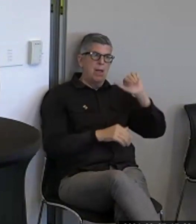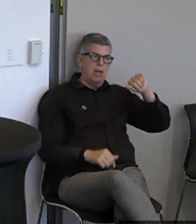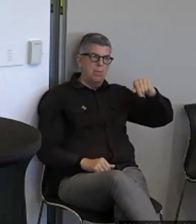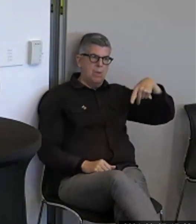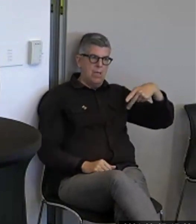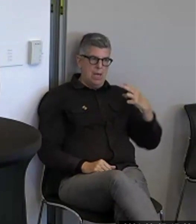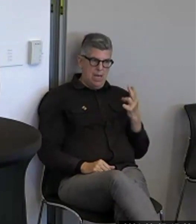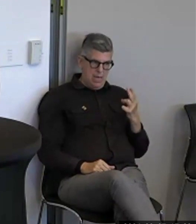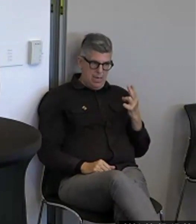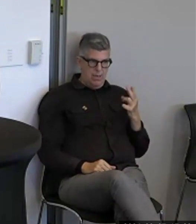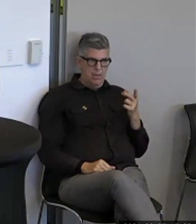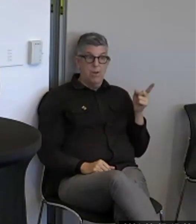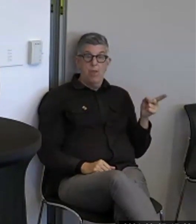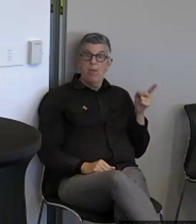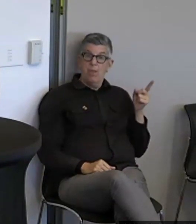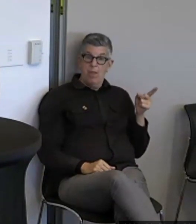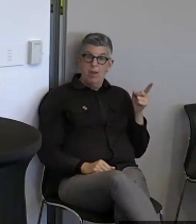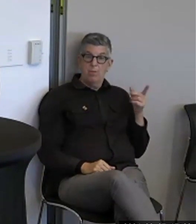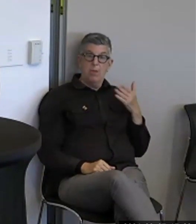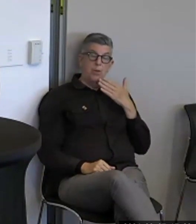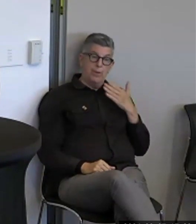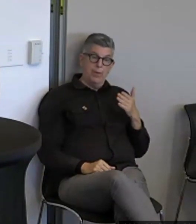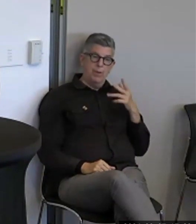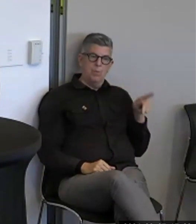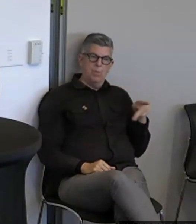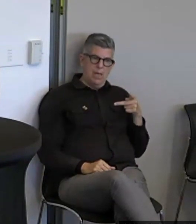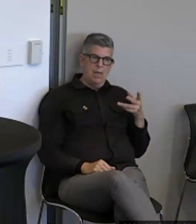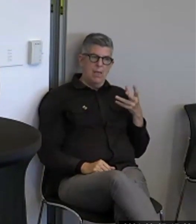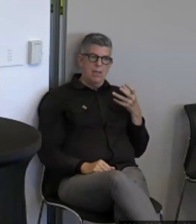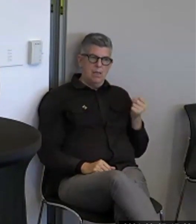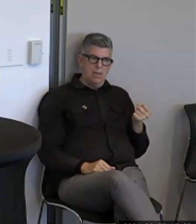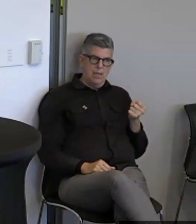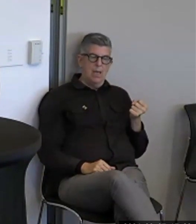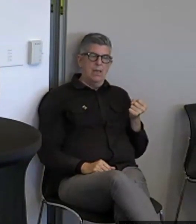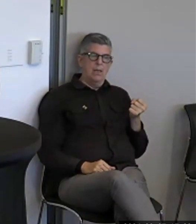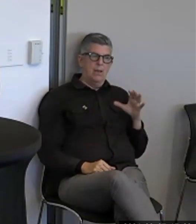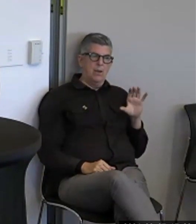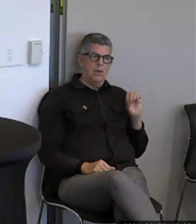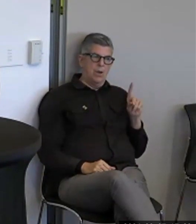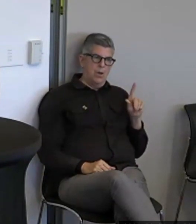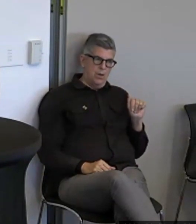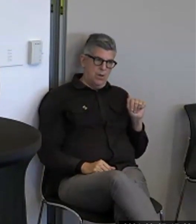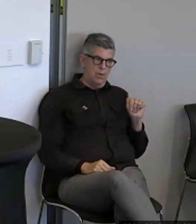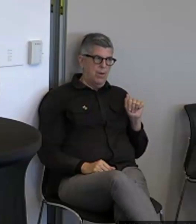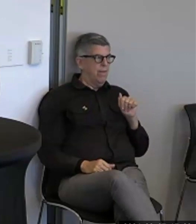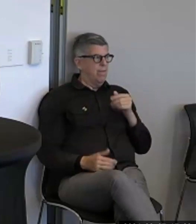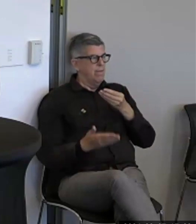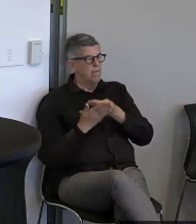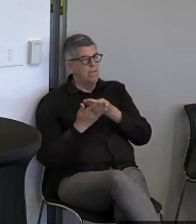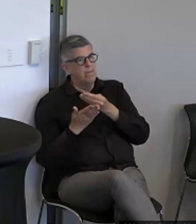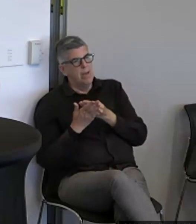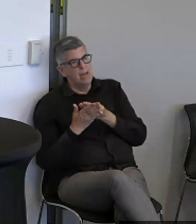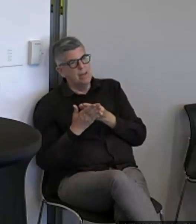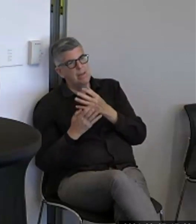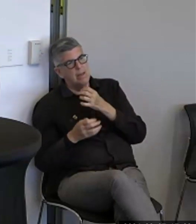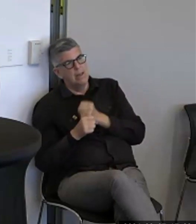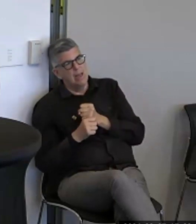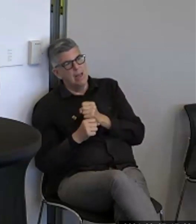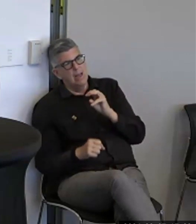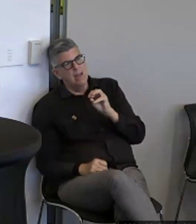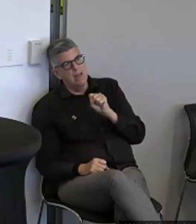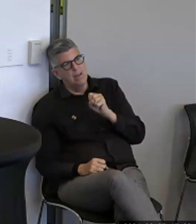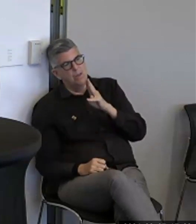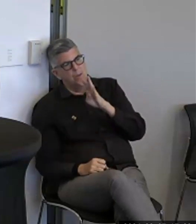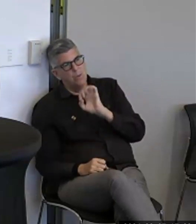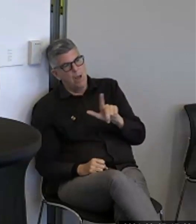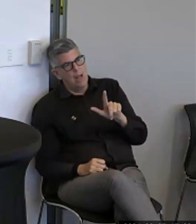a great source if teachers in the schools that are using quota funds had swell machines and access to paper, just like we get our